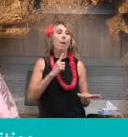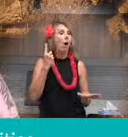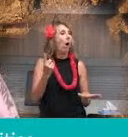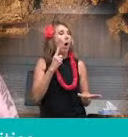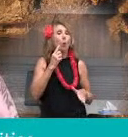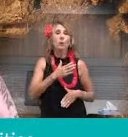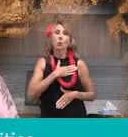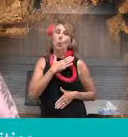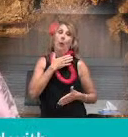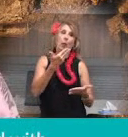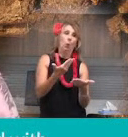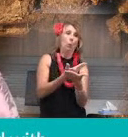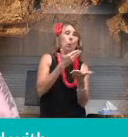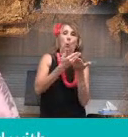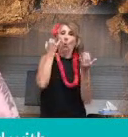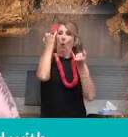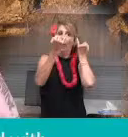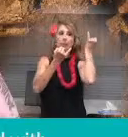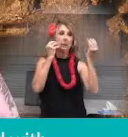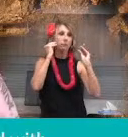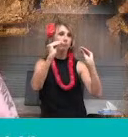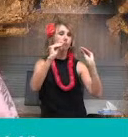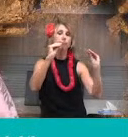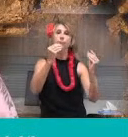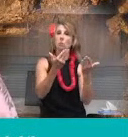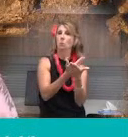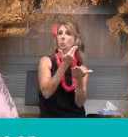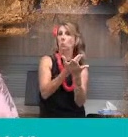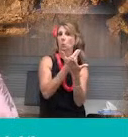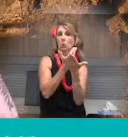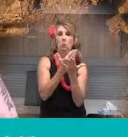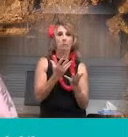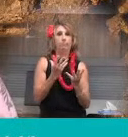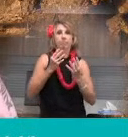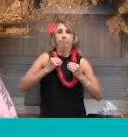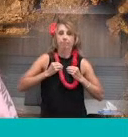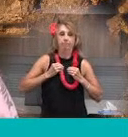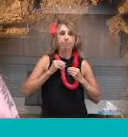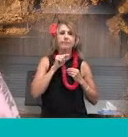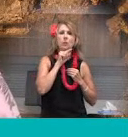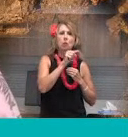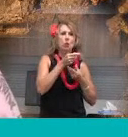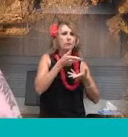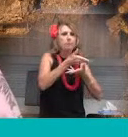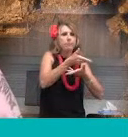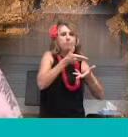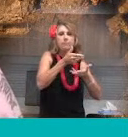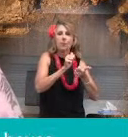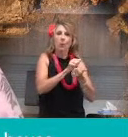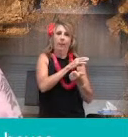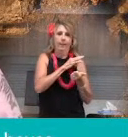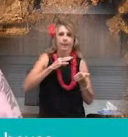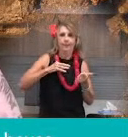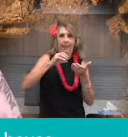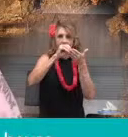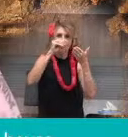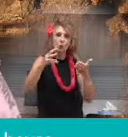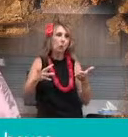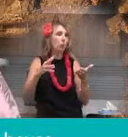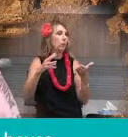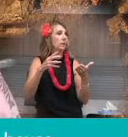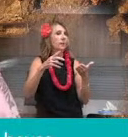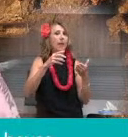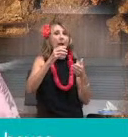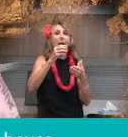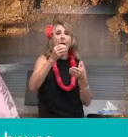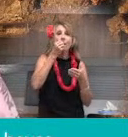or activities. Over the years, Kathy has worked with many students, staff, and families on special initiatives. From breakfast